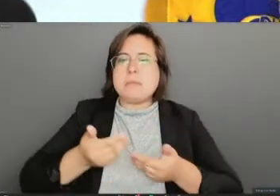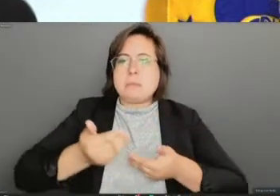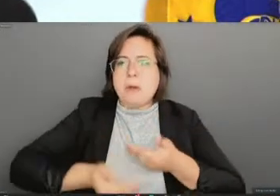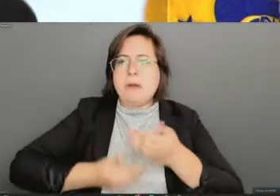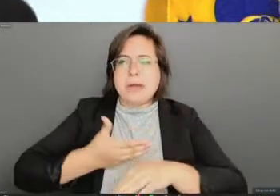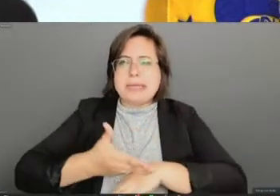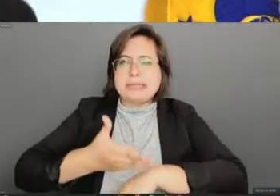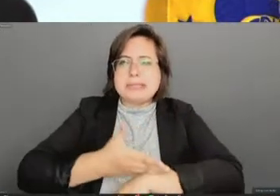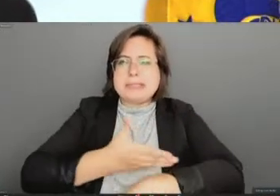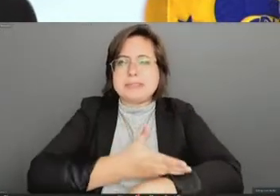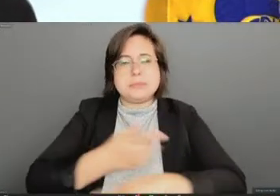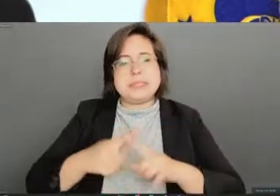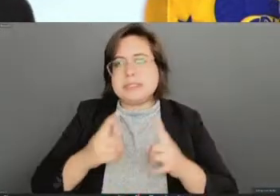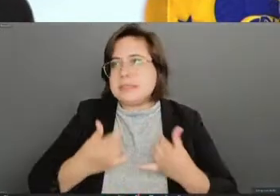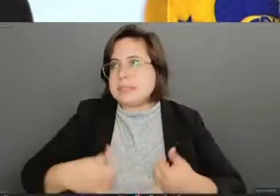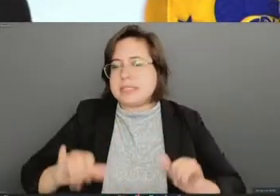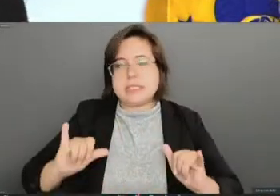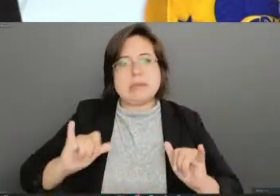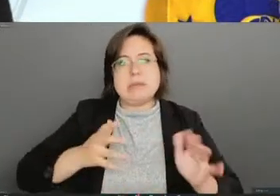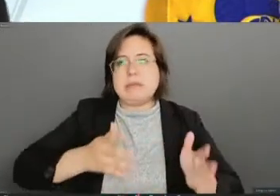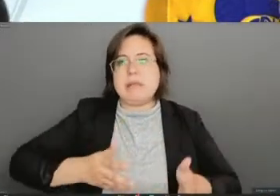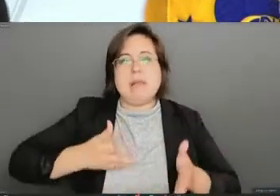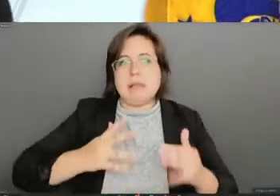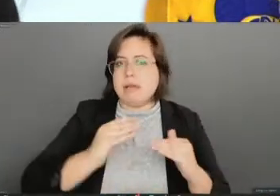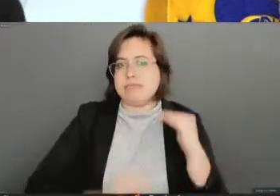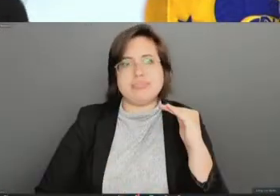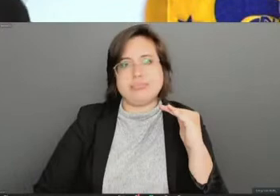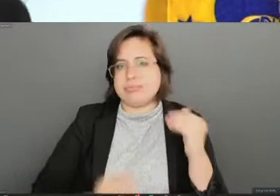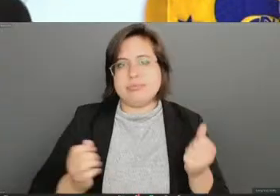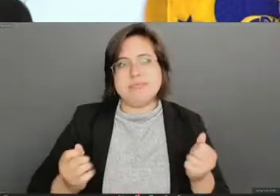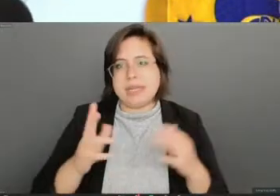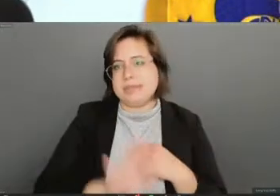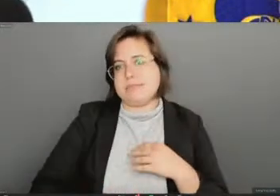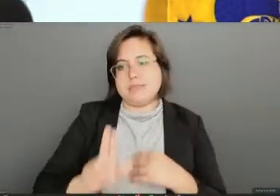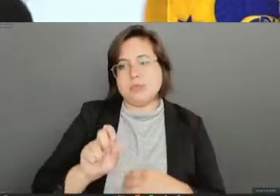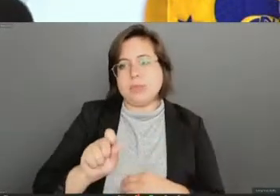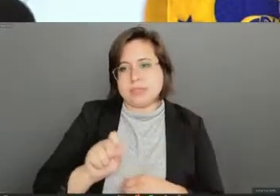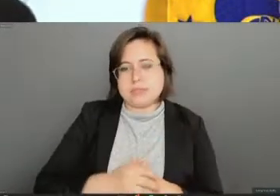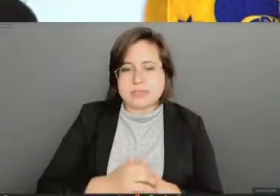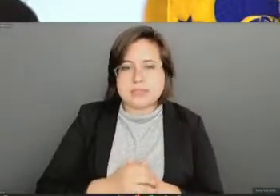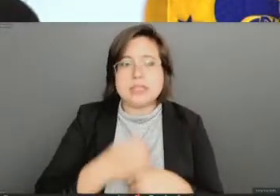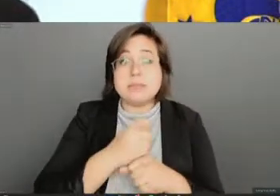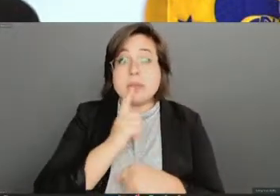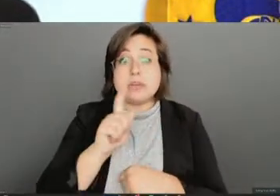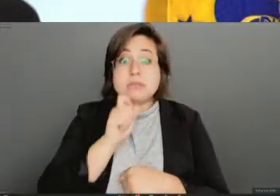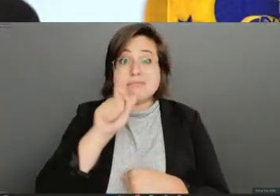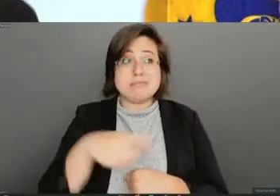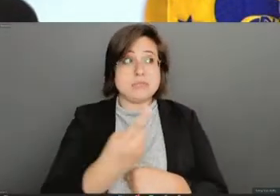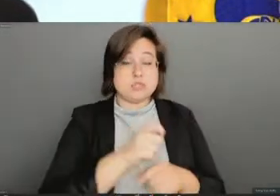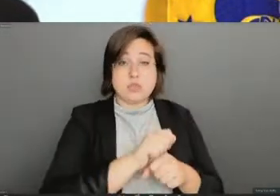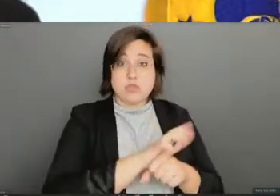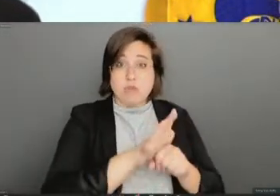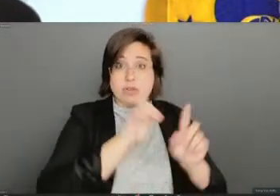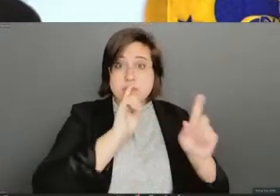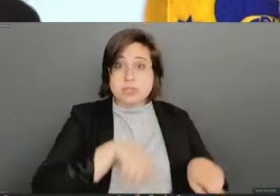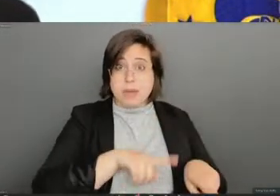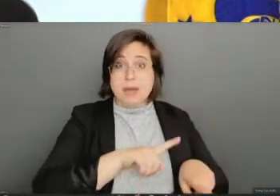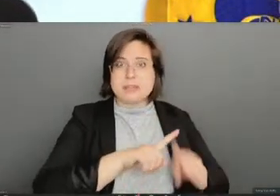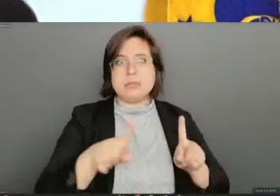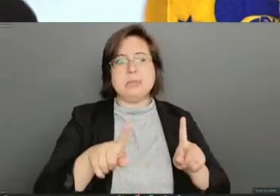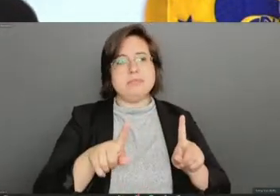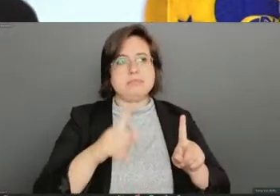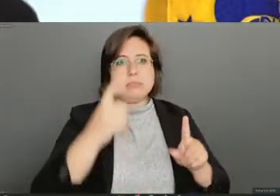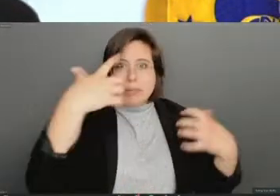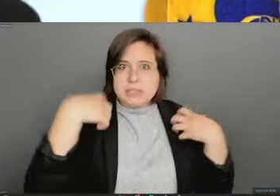realized in so many quarters. And so making sure that we are pursuing not just a COVID response, but our pursuit of better mental health,